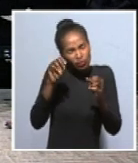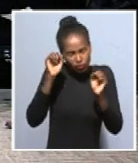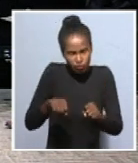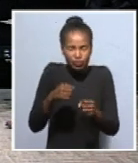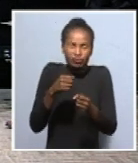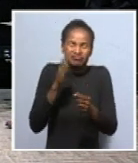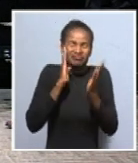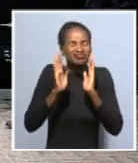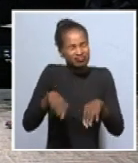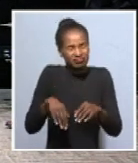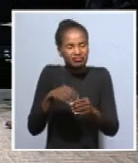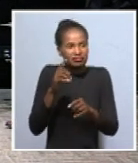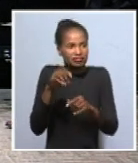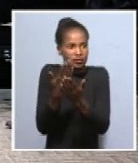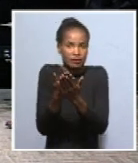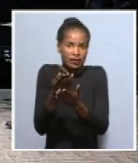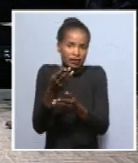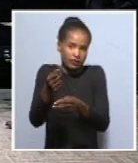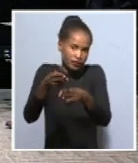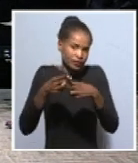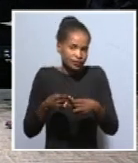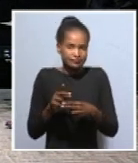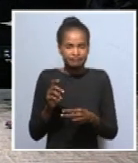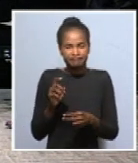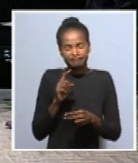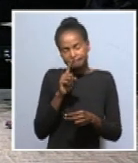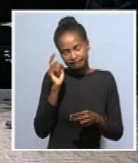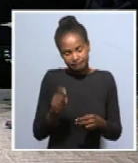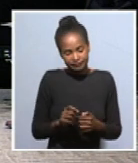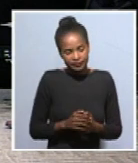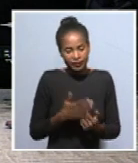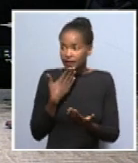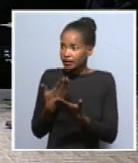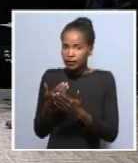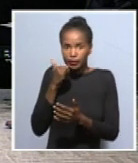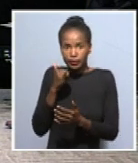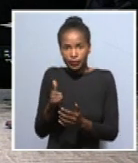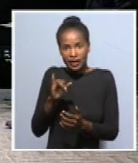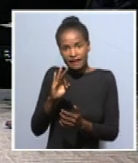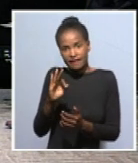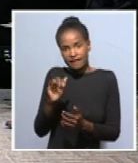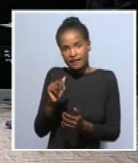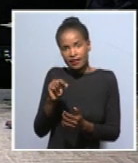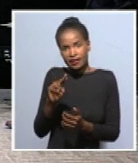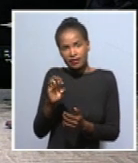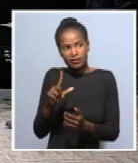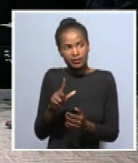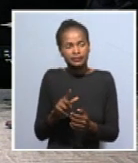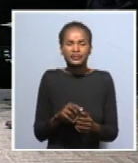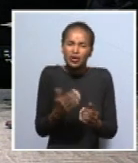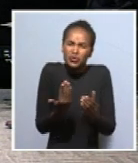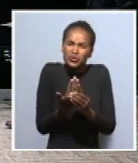Yeah. Now, all right. Now, thank you, Fanuel. I think in terms of what's the impact of COVID on new